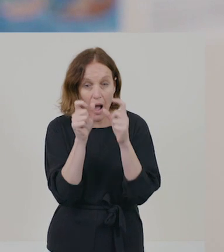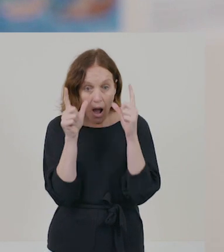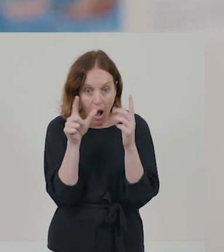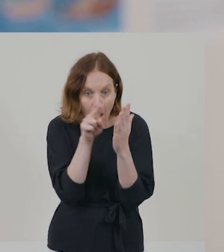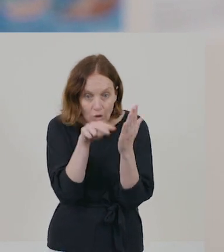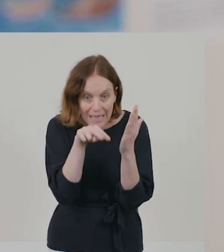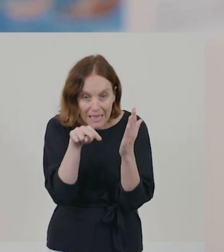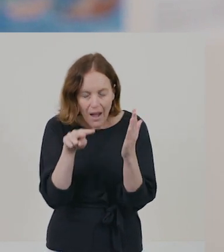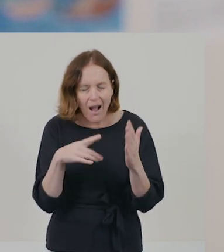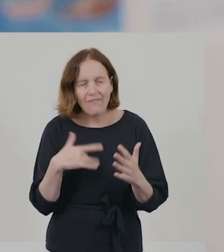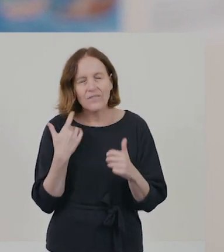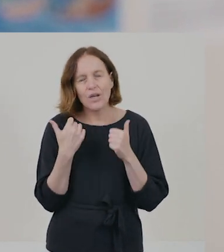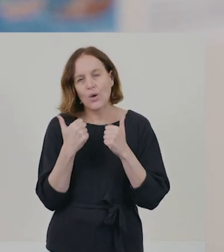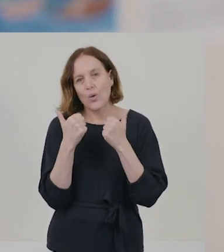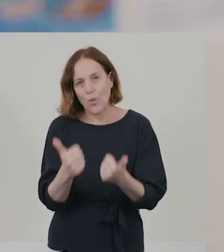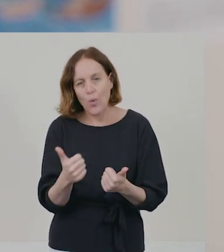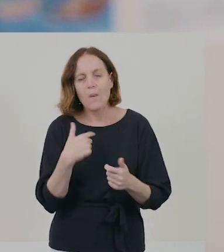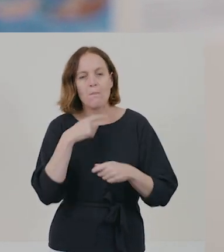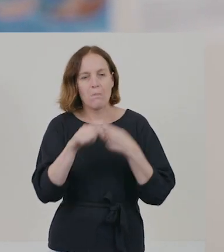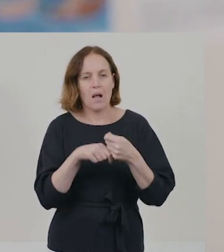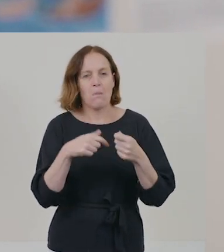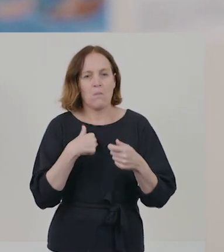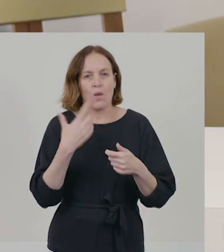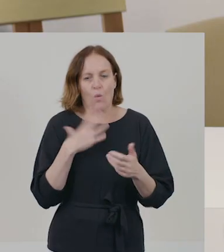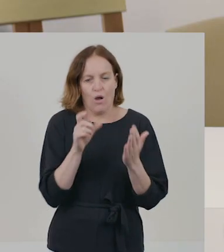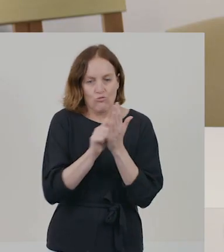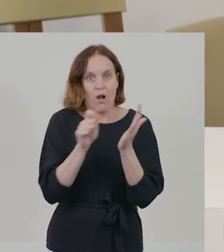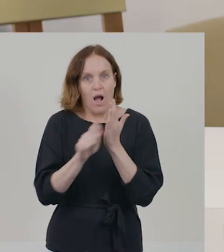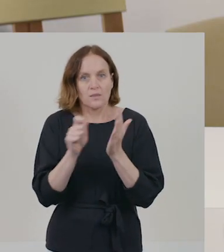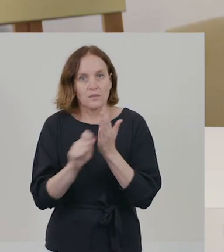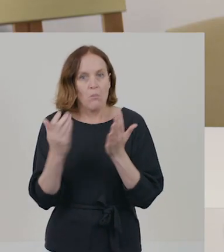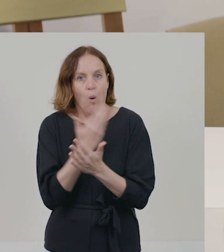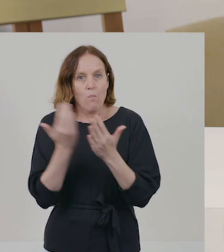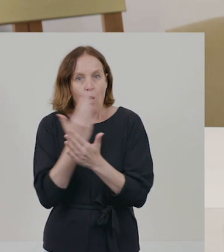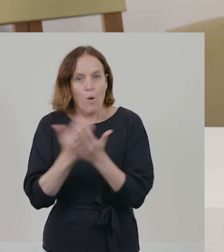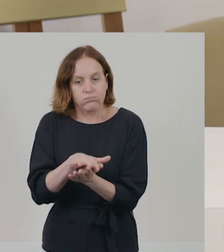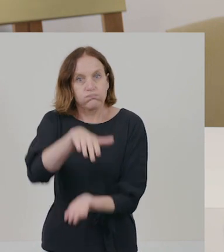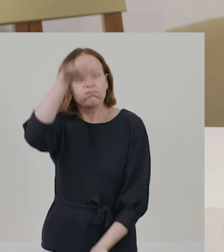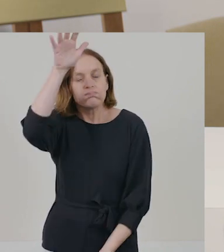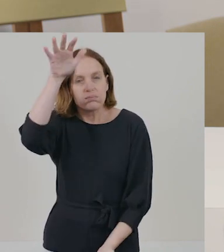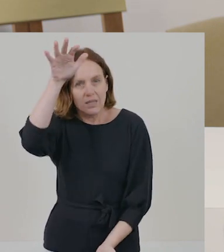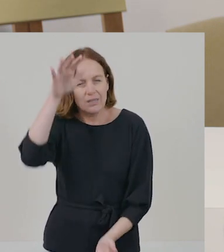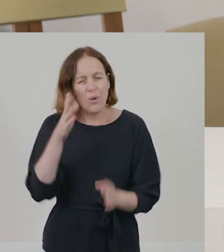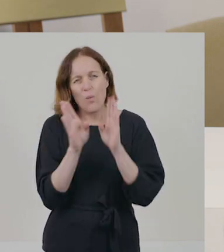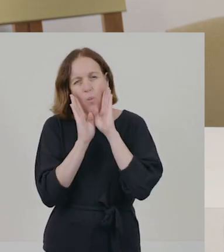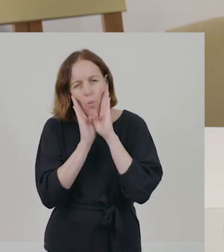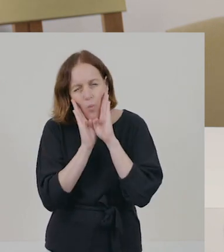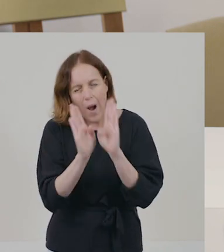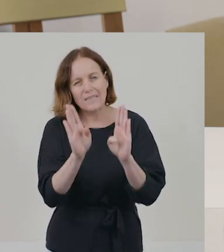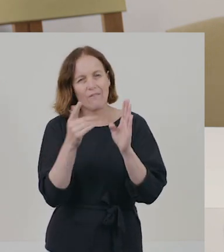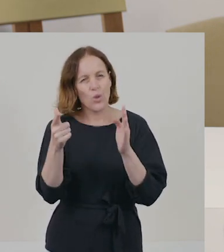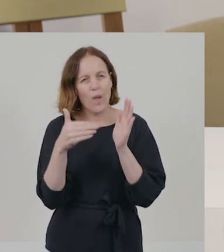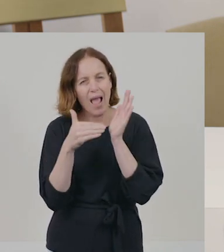ever. I just wanted to write more and more. It is wonderful that you were able to help your students see